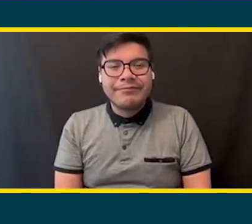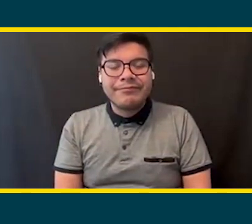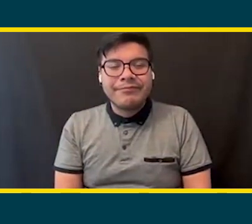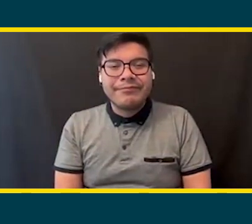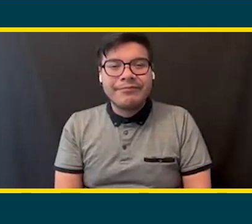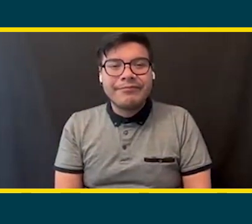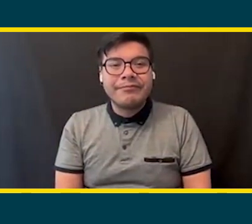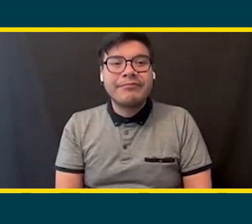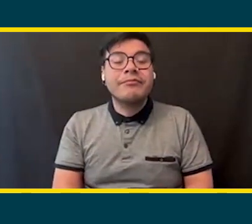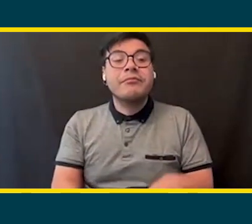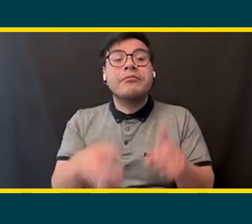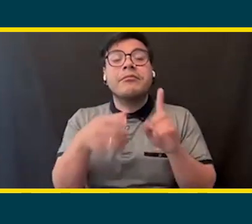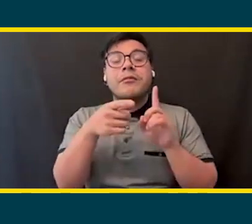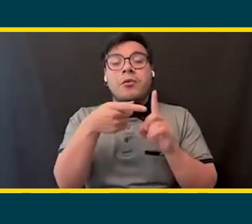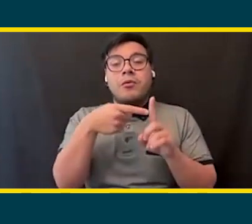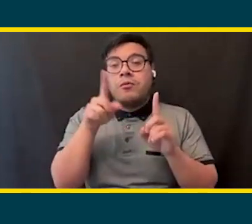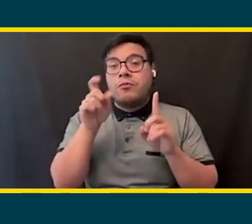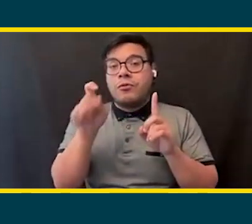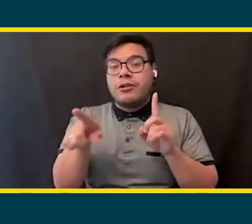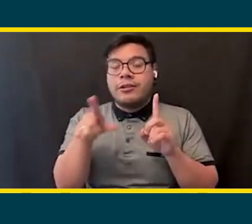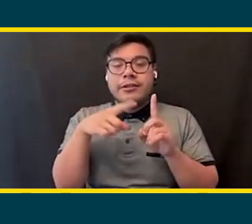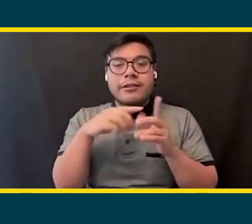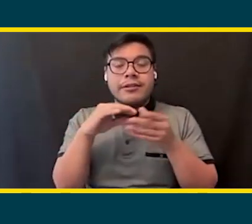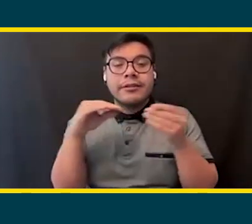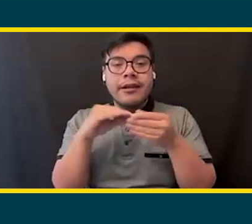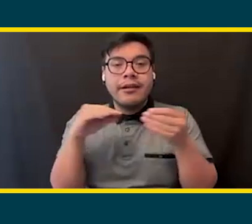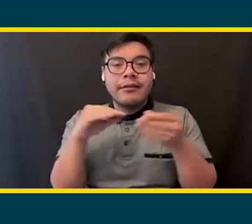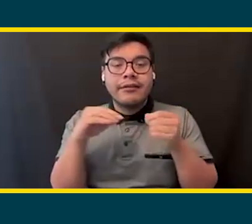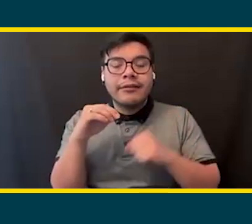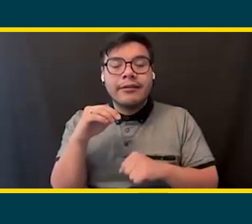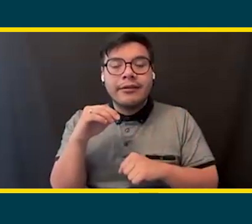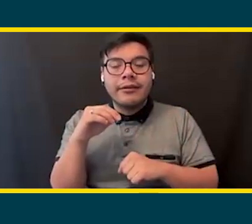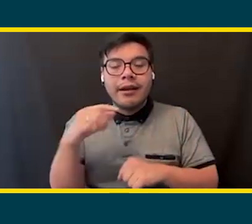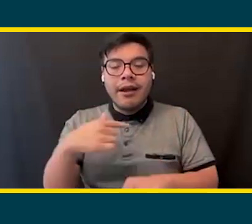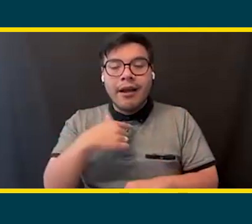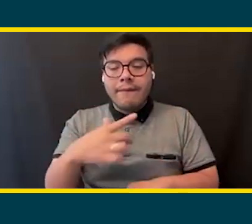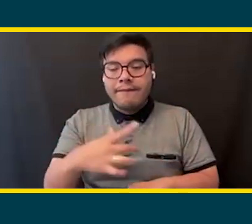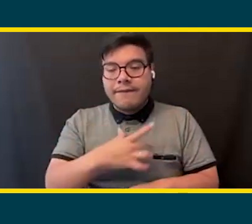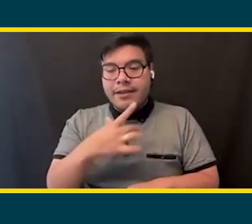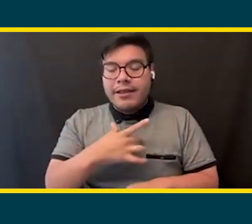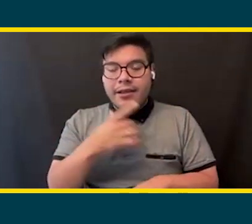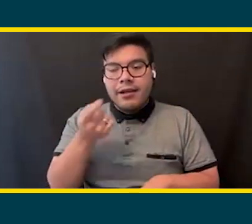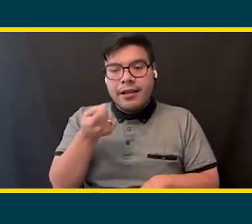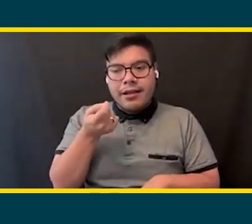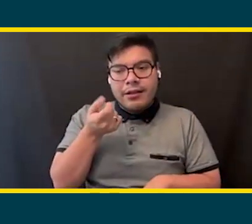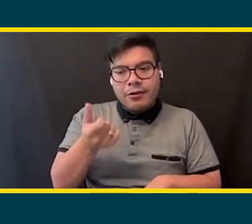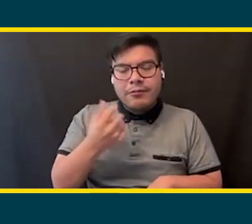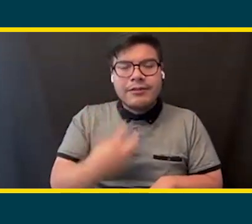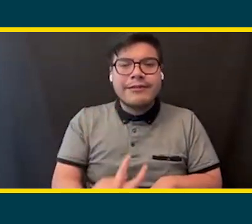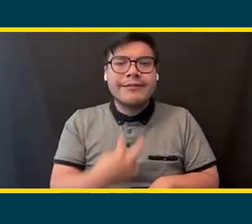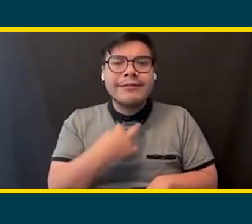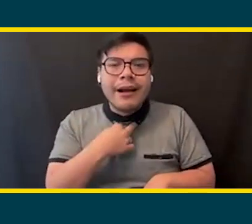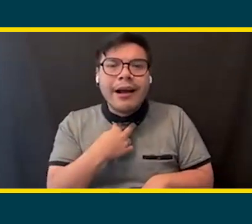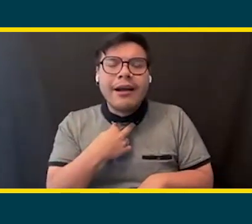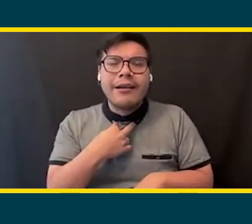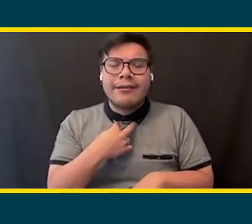I've got a question here. It says, I am feeling a little bit stuck and